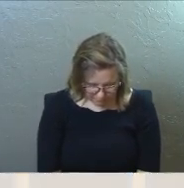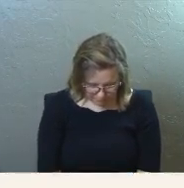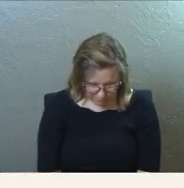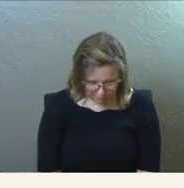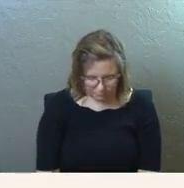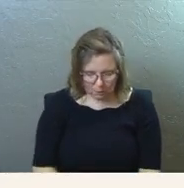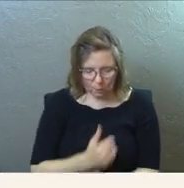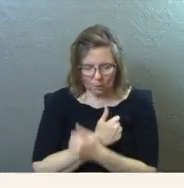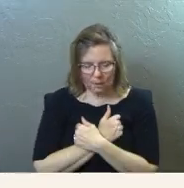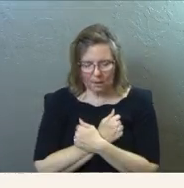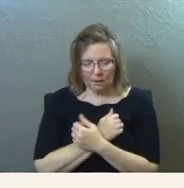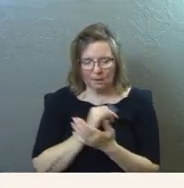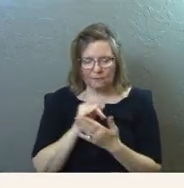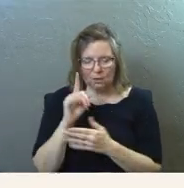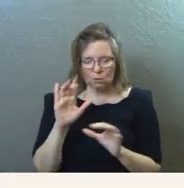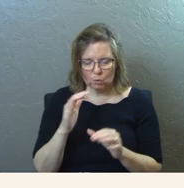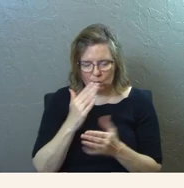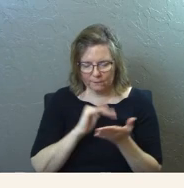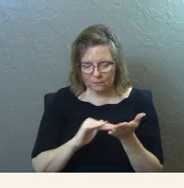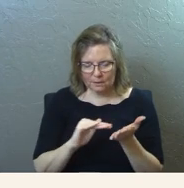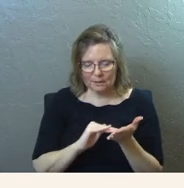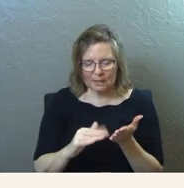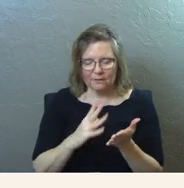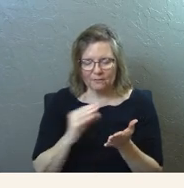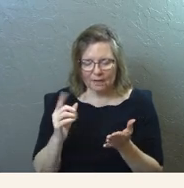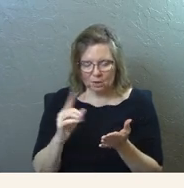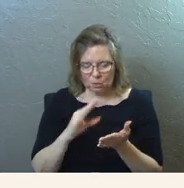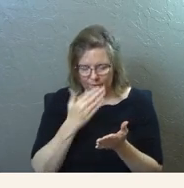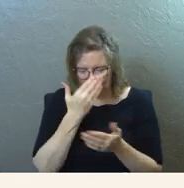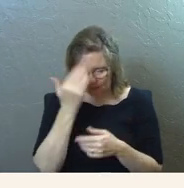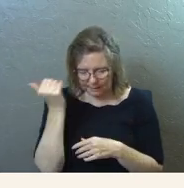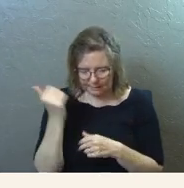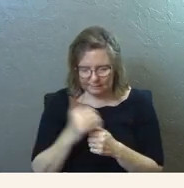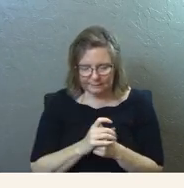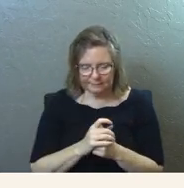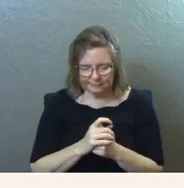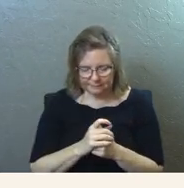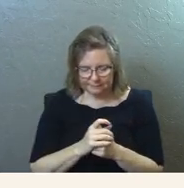we love, God, that you do forgive and that you forget.